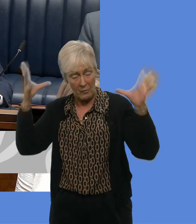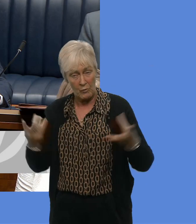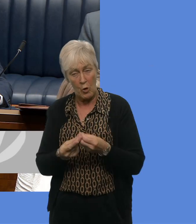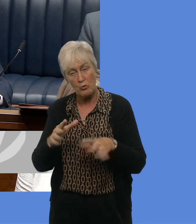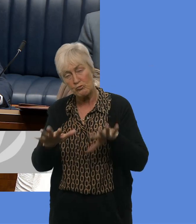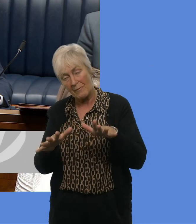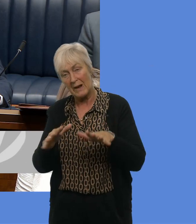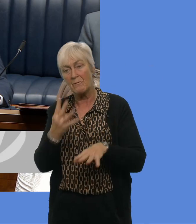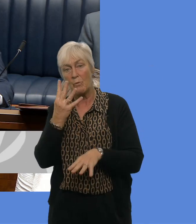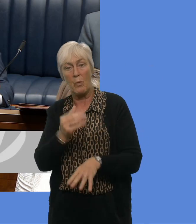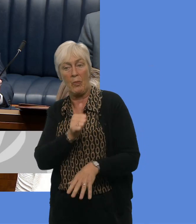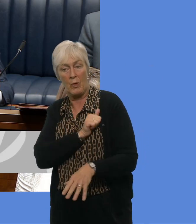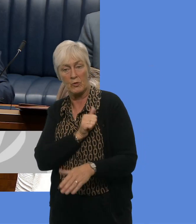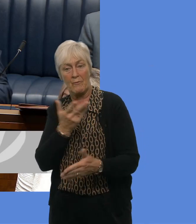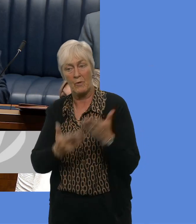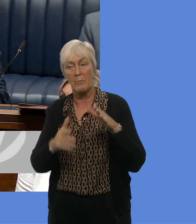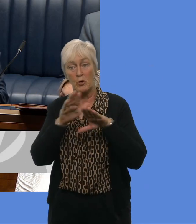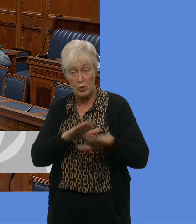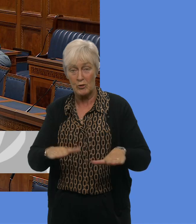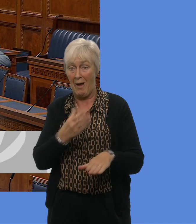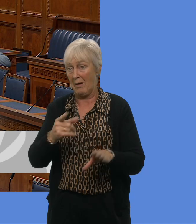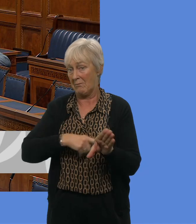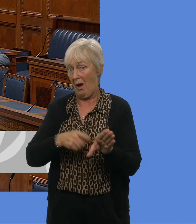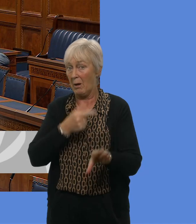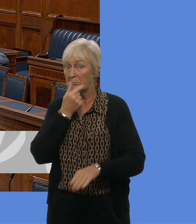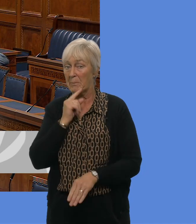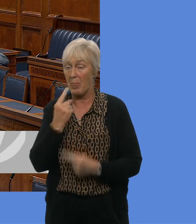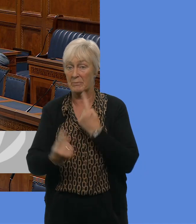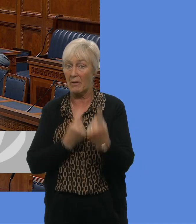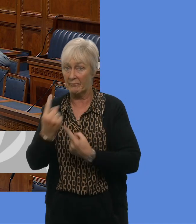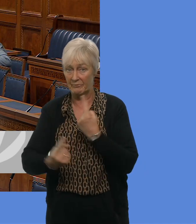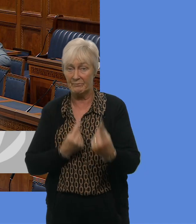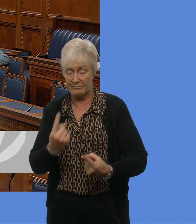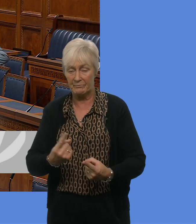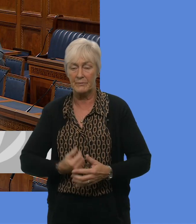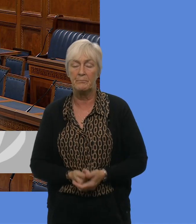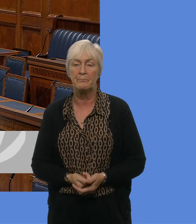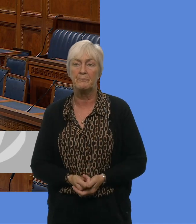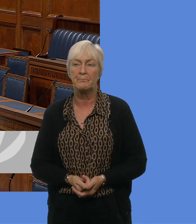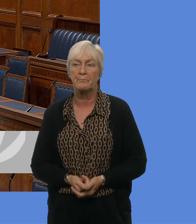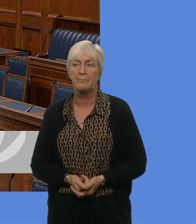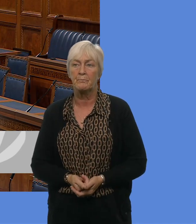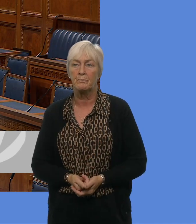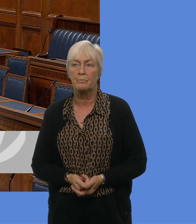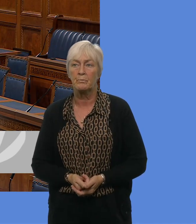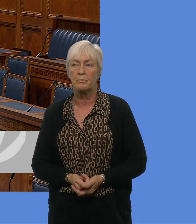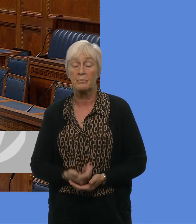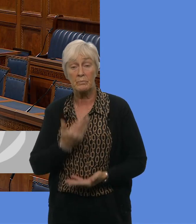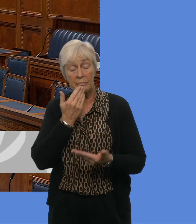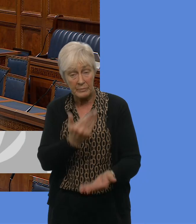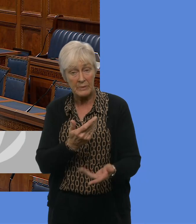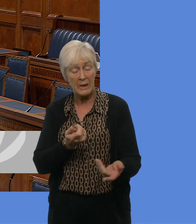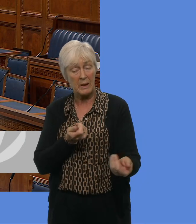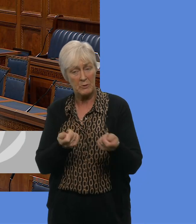approximately 4,000 of those were from children and young people. Mr. Harvey. Thank you, Minister.